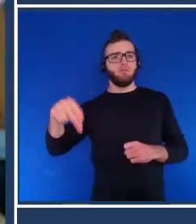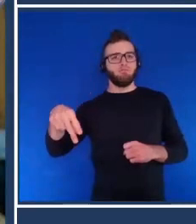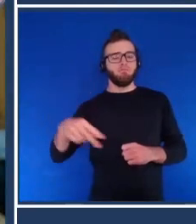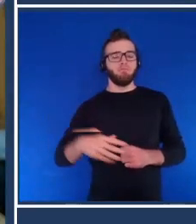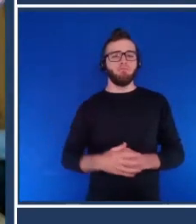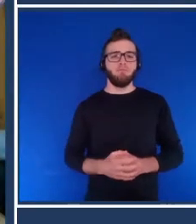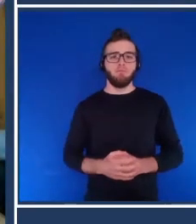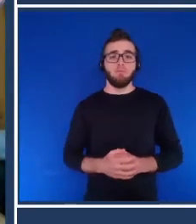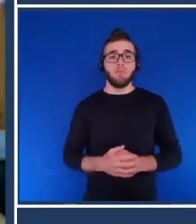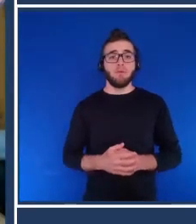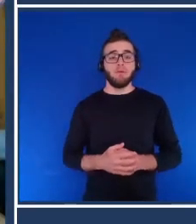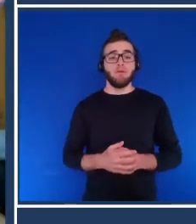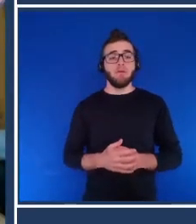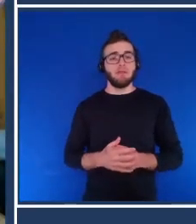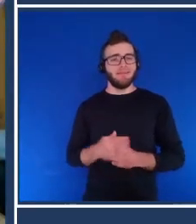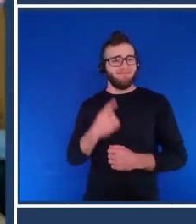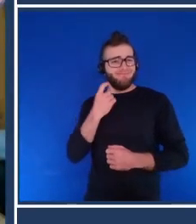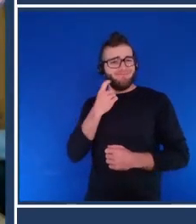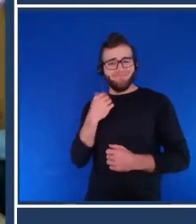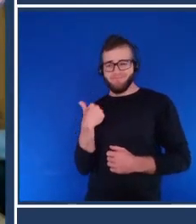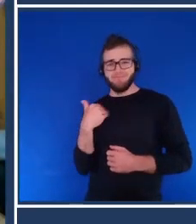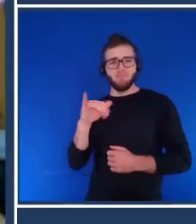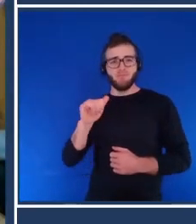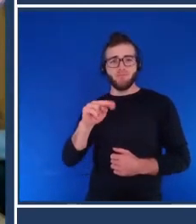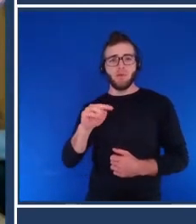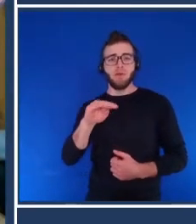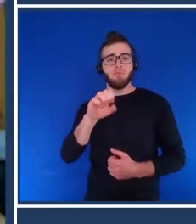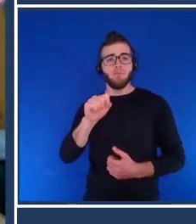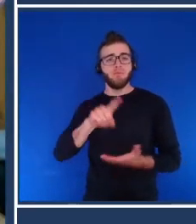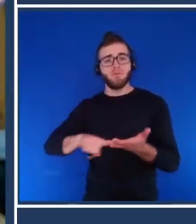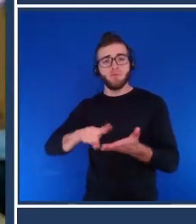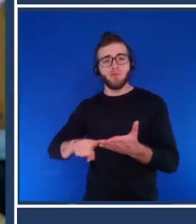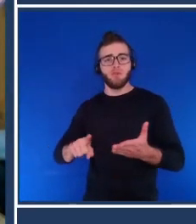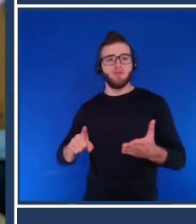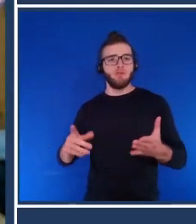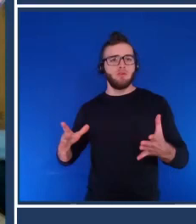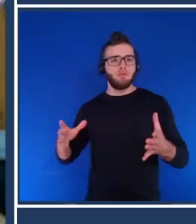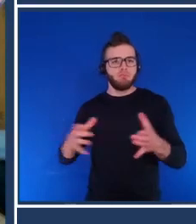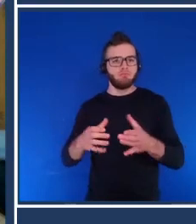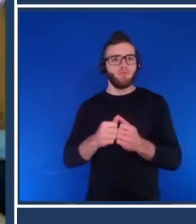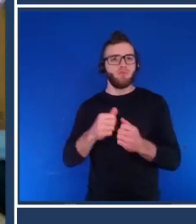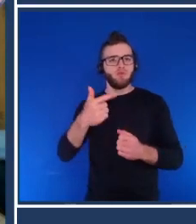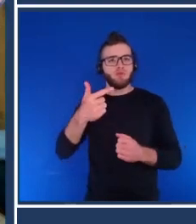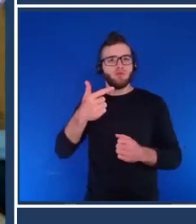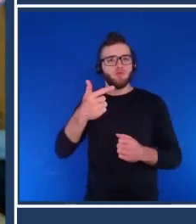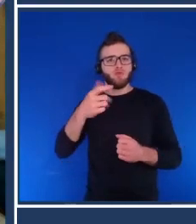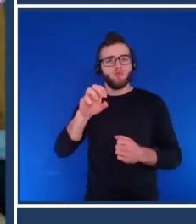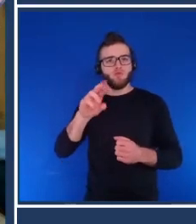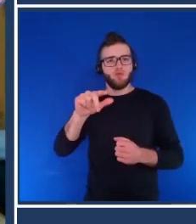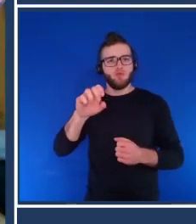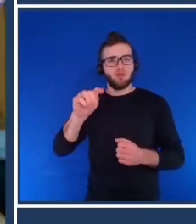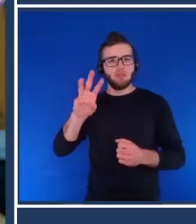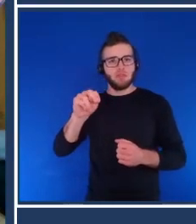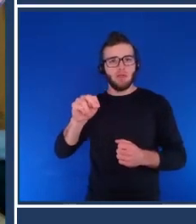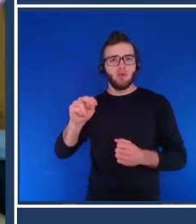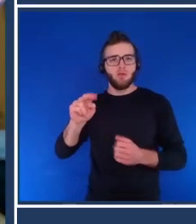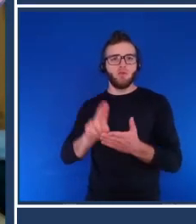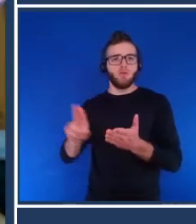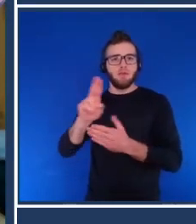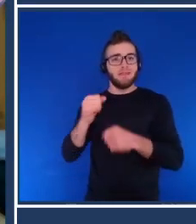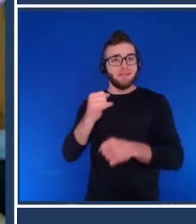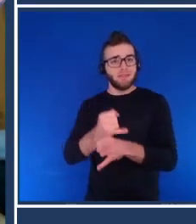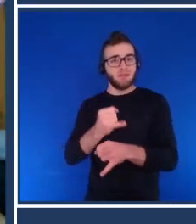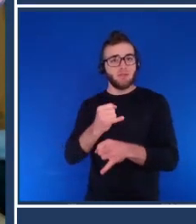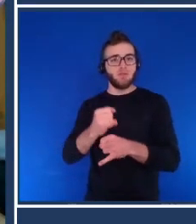More recently, this January, Microsoft Research joined the Georgetown University Institute for Technology, Law, and Policy to